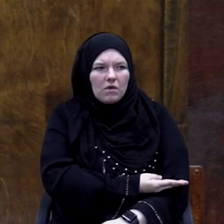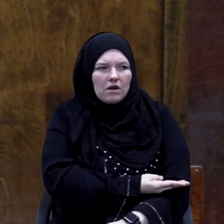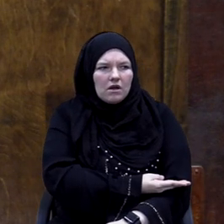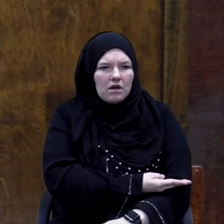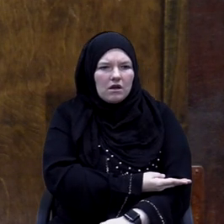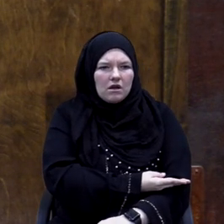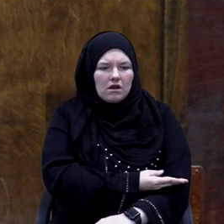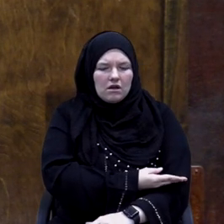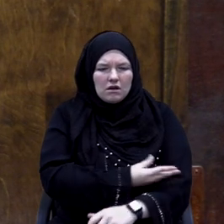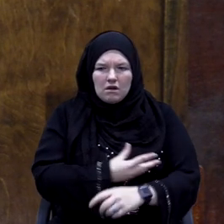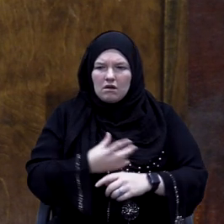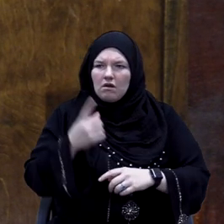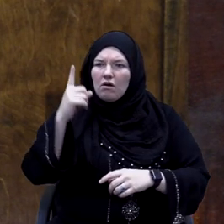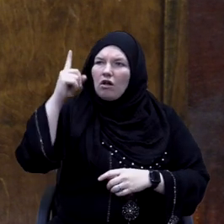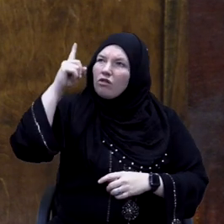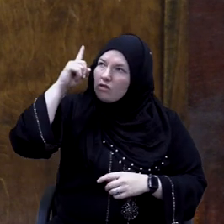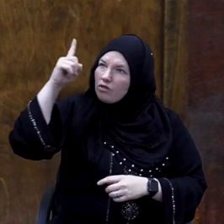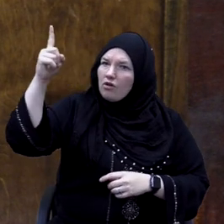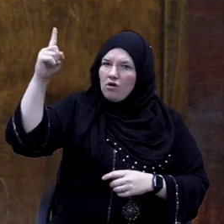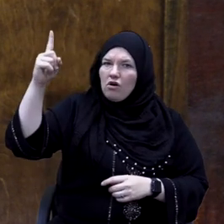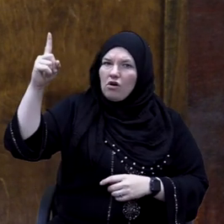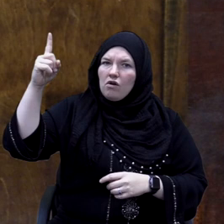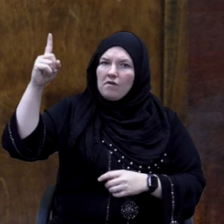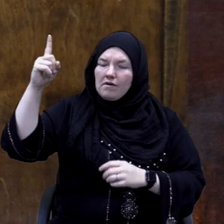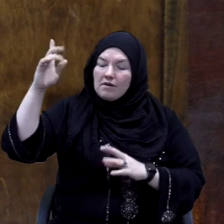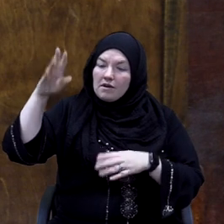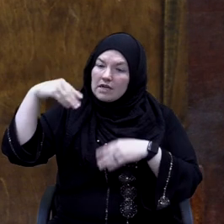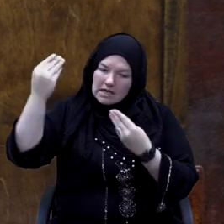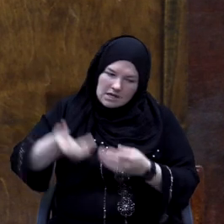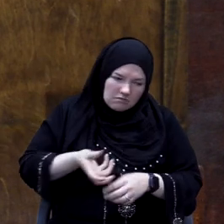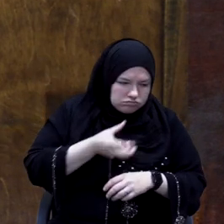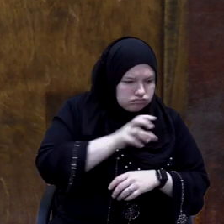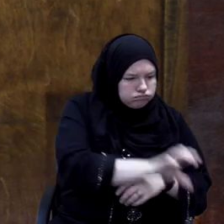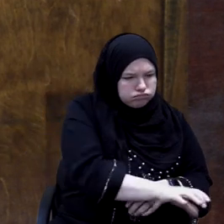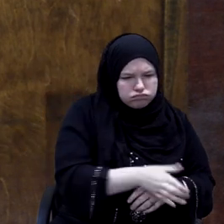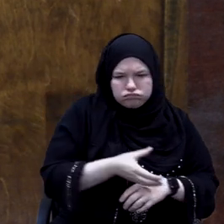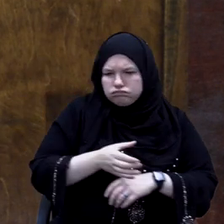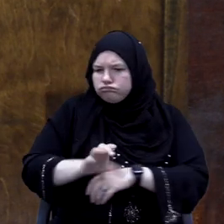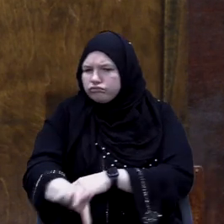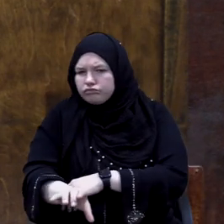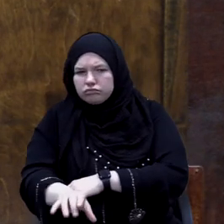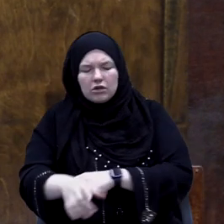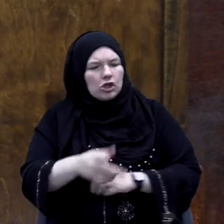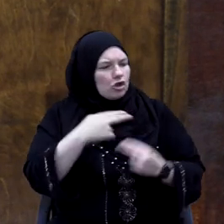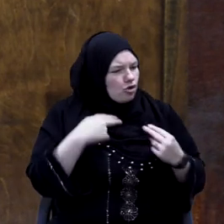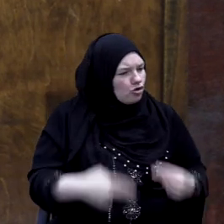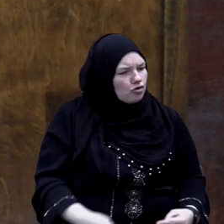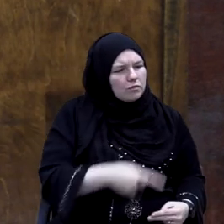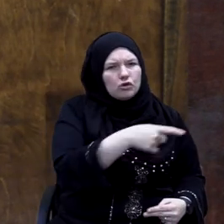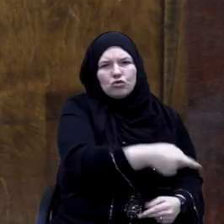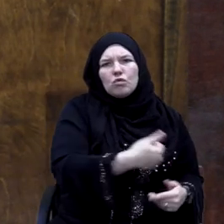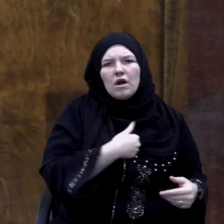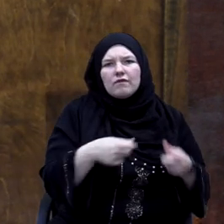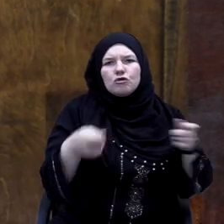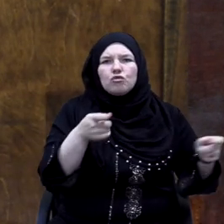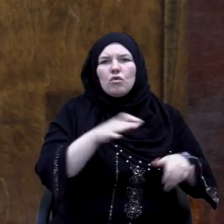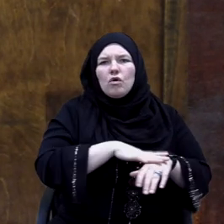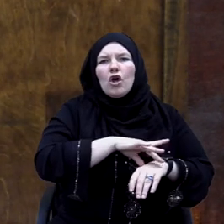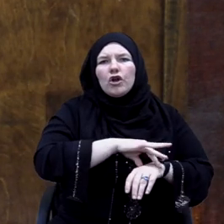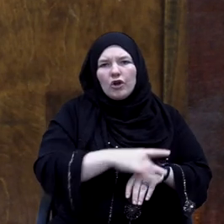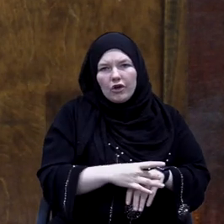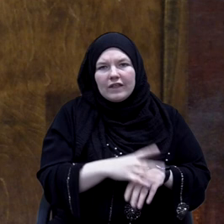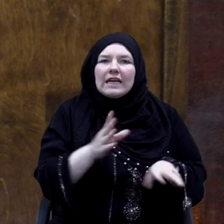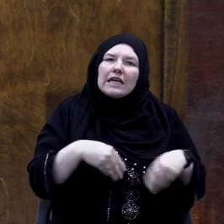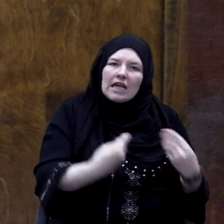of the creature that Allah has empowered over all creatures? Because with all the power